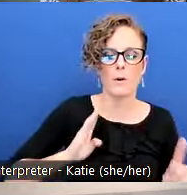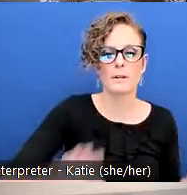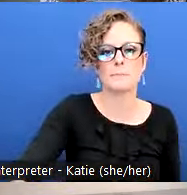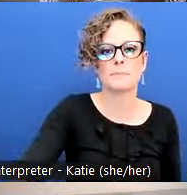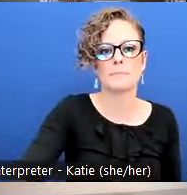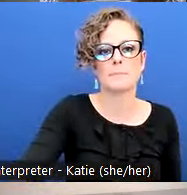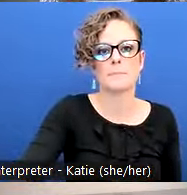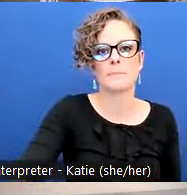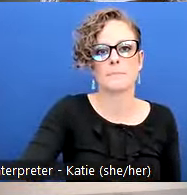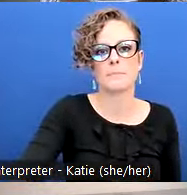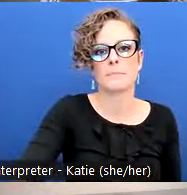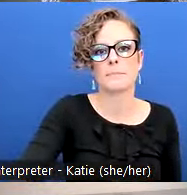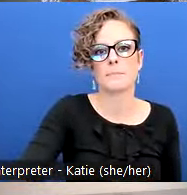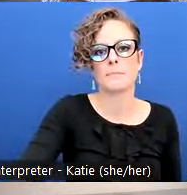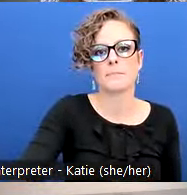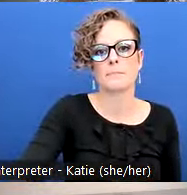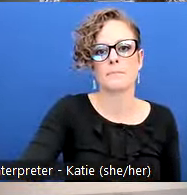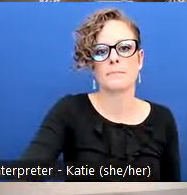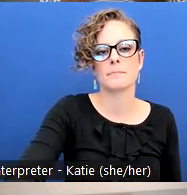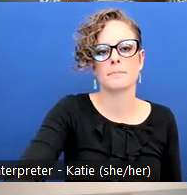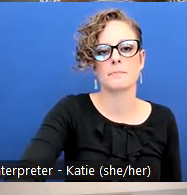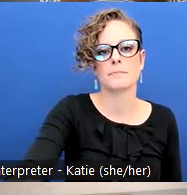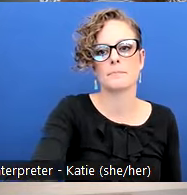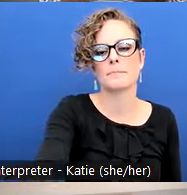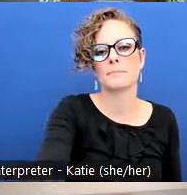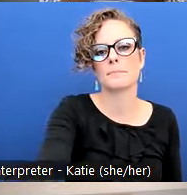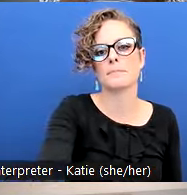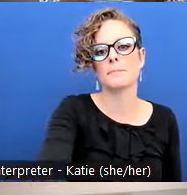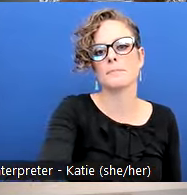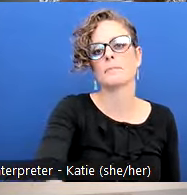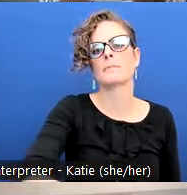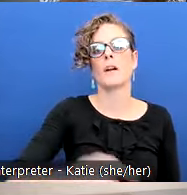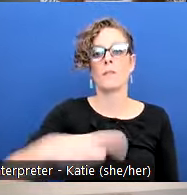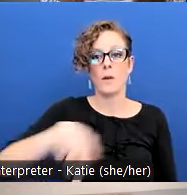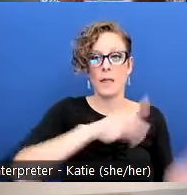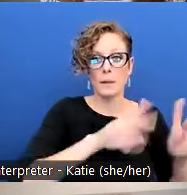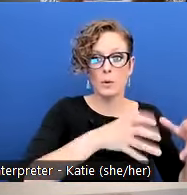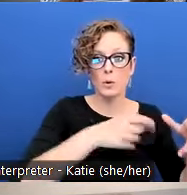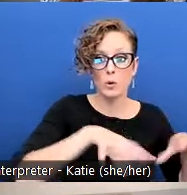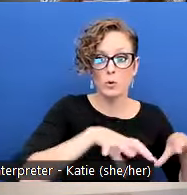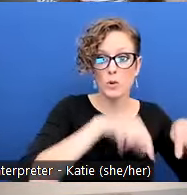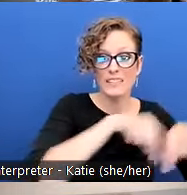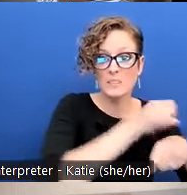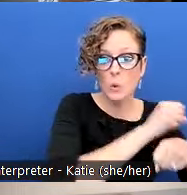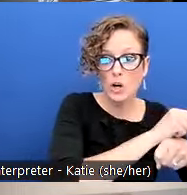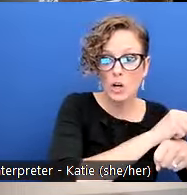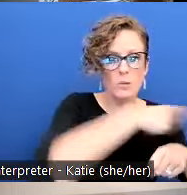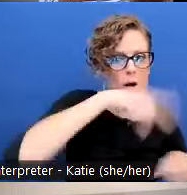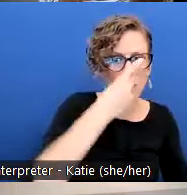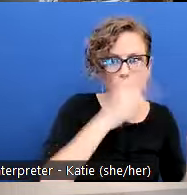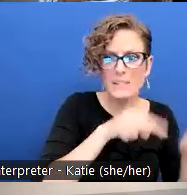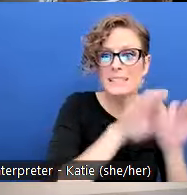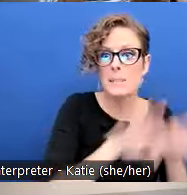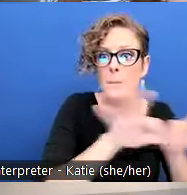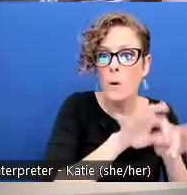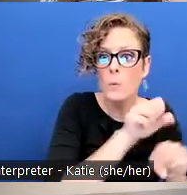people who had done work around this, is that it's important work and we don't have enough resources. So fortunately, we were